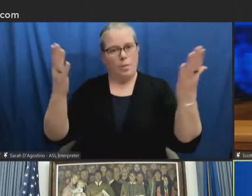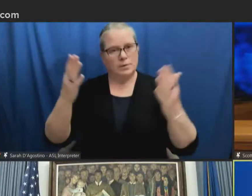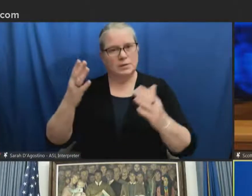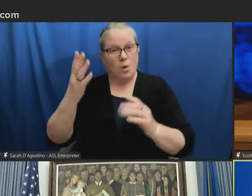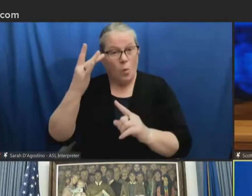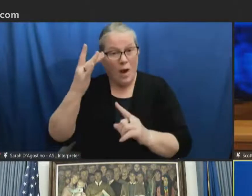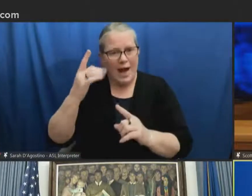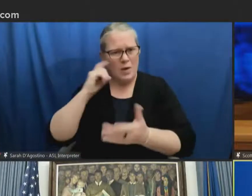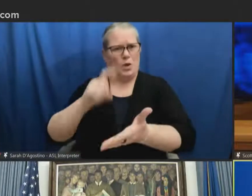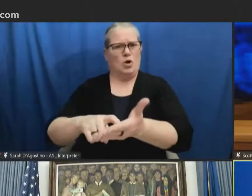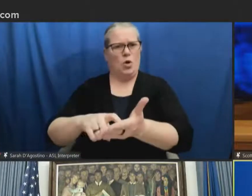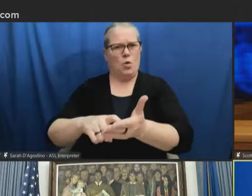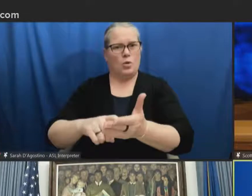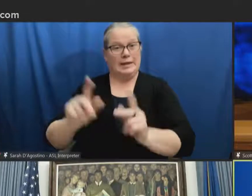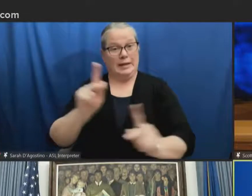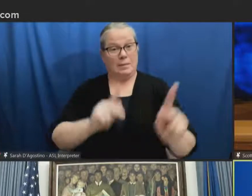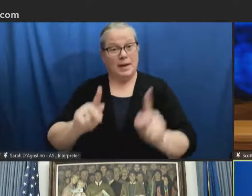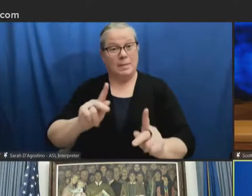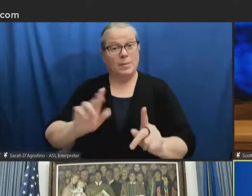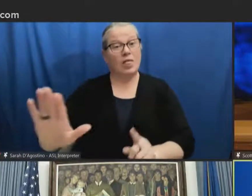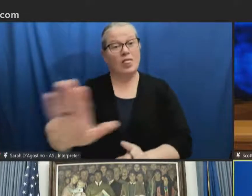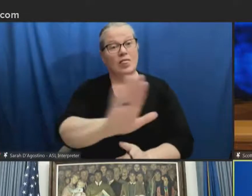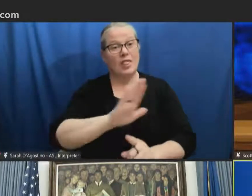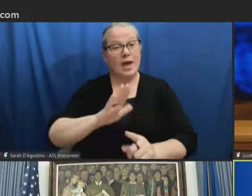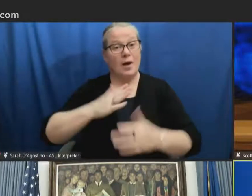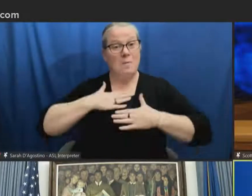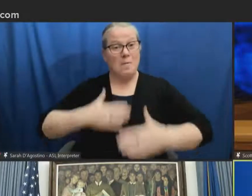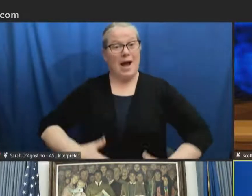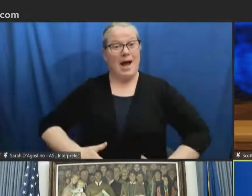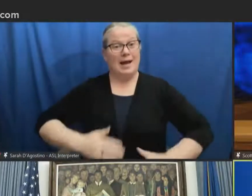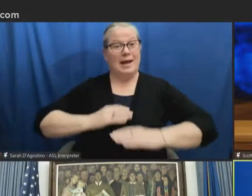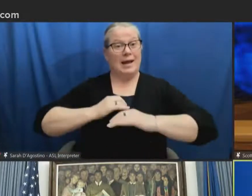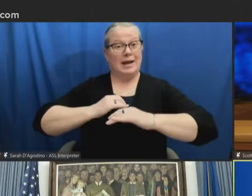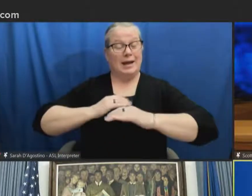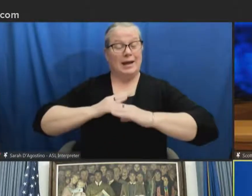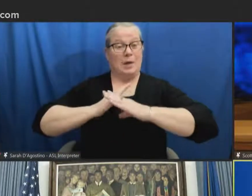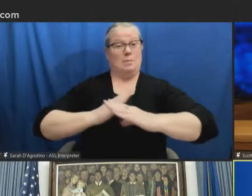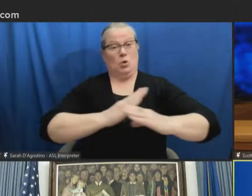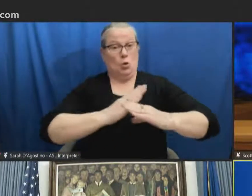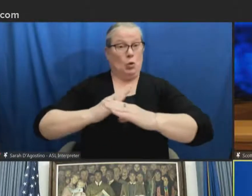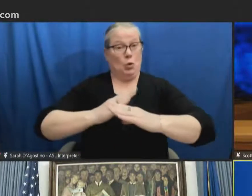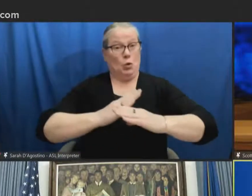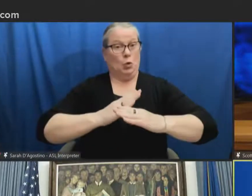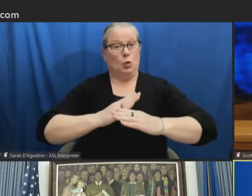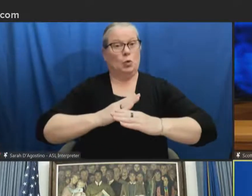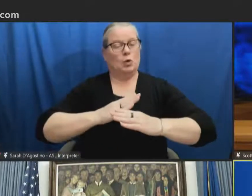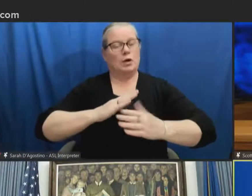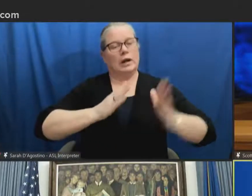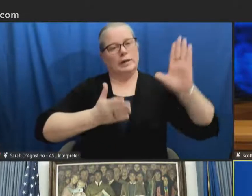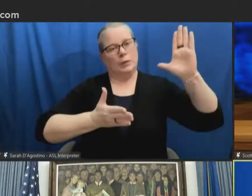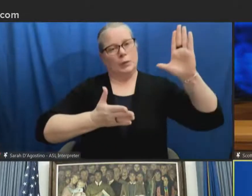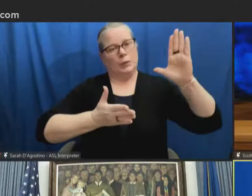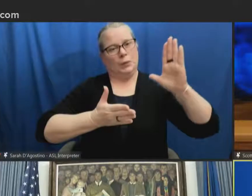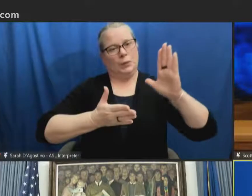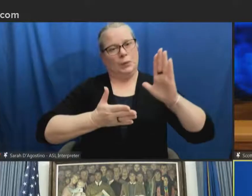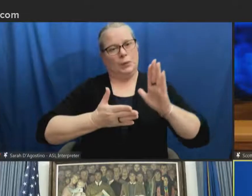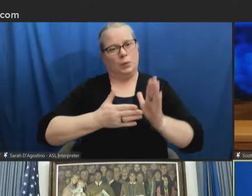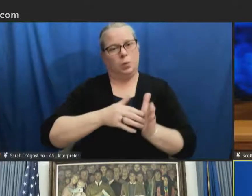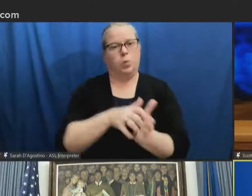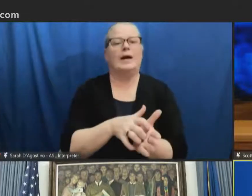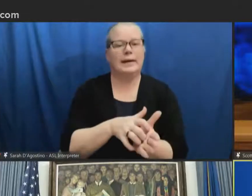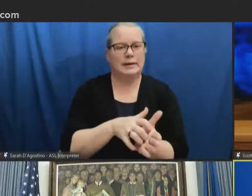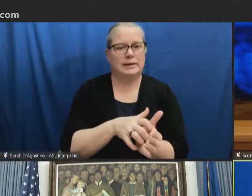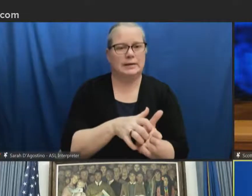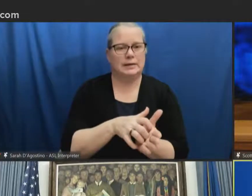waning immunity over time. We know that vaccinations protect against more severe